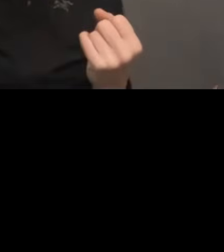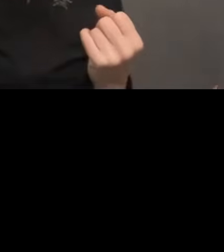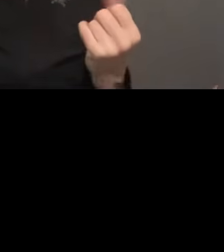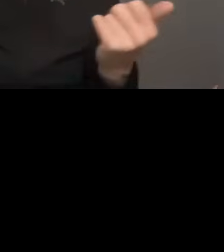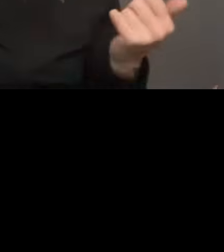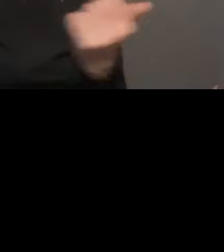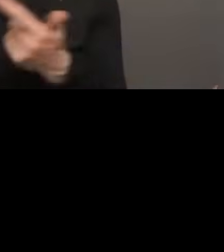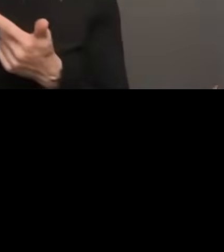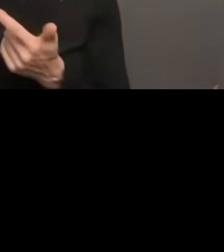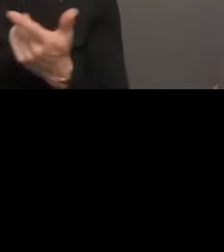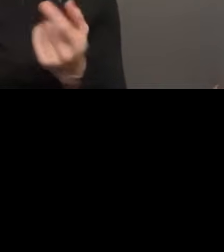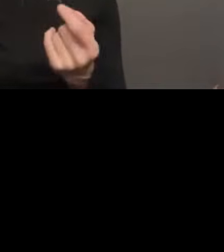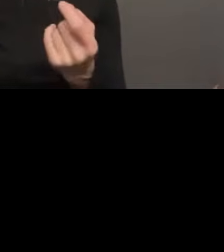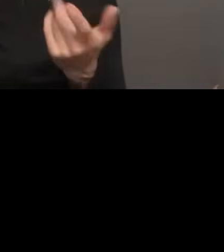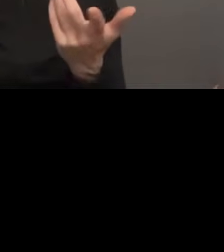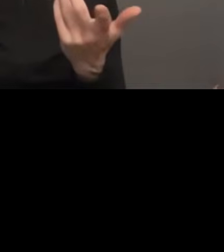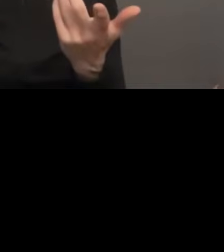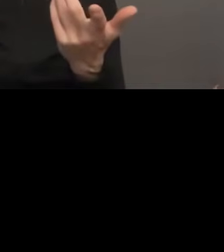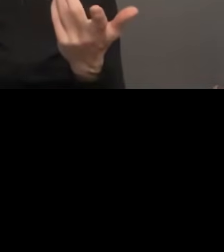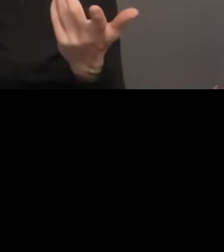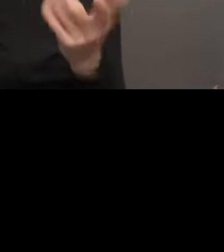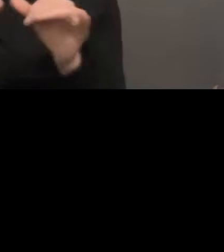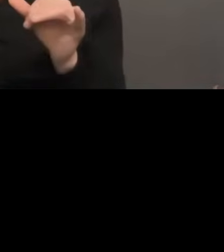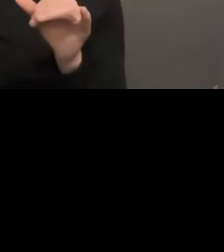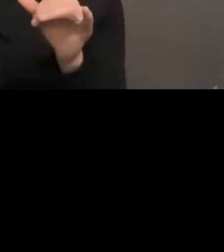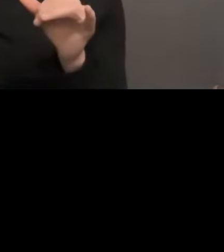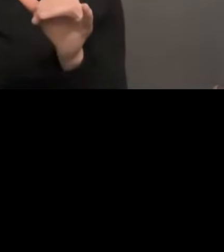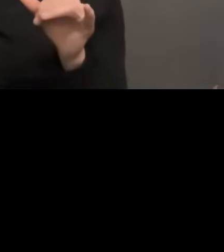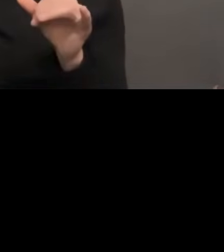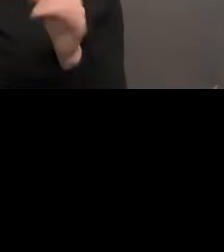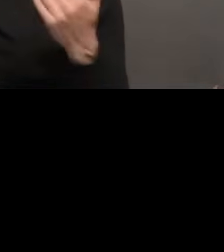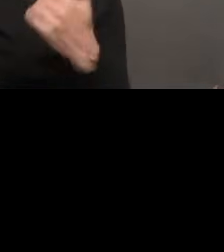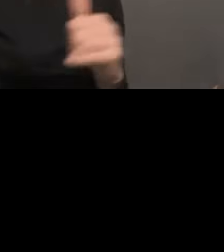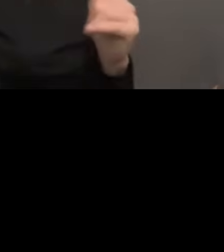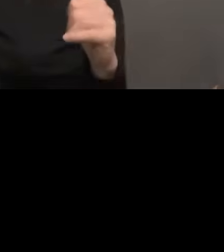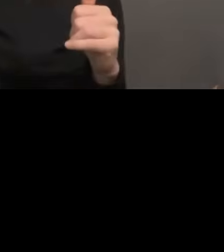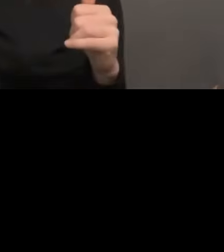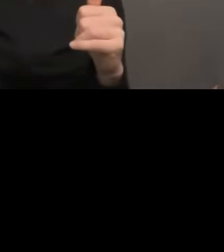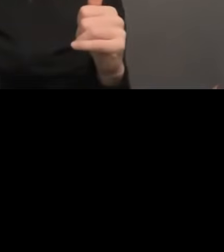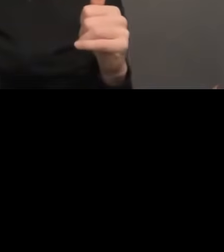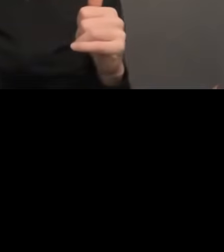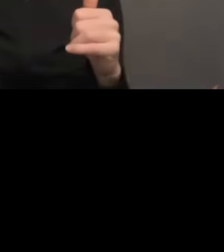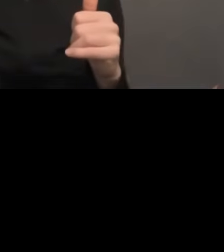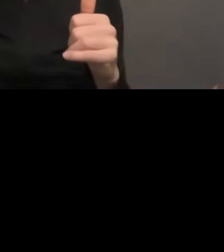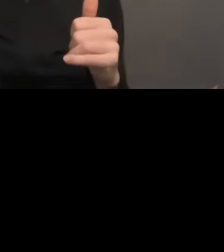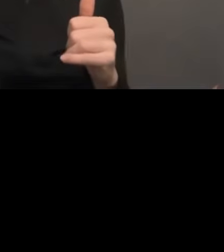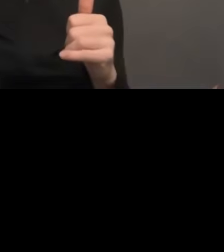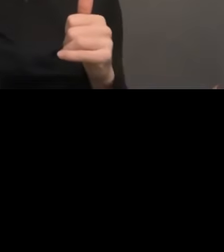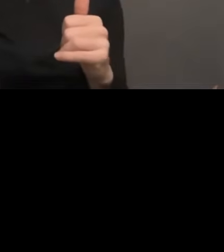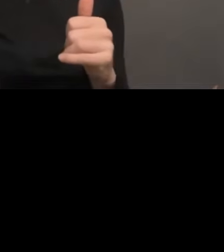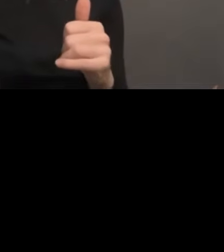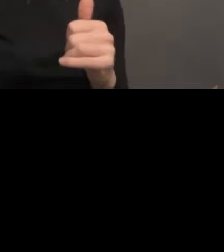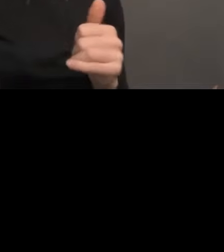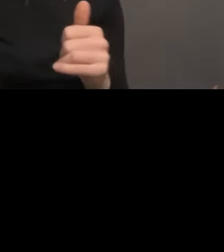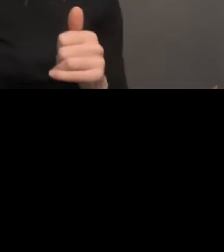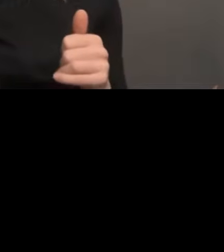is spend any time in any public ancient space like an agora or a forum, and you will